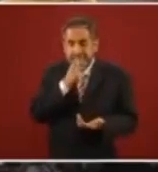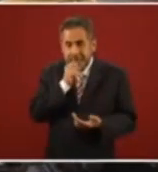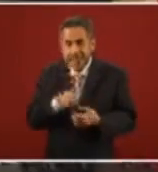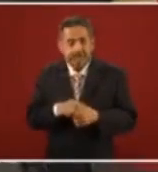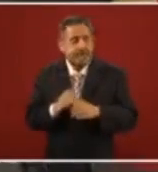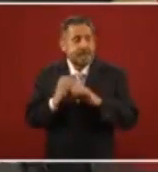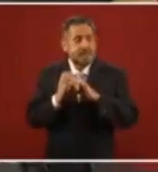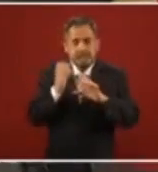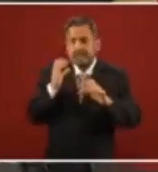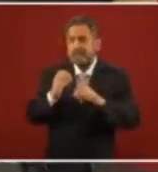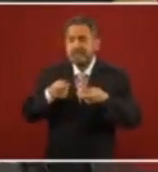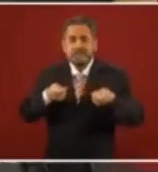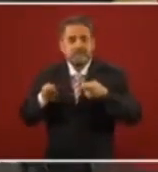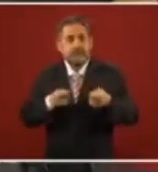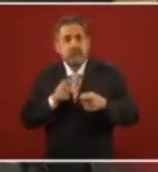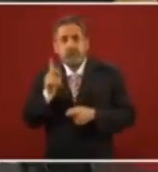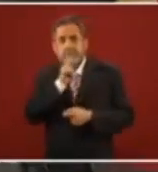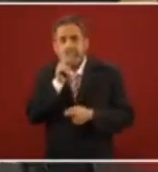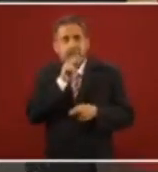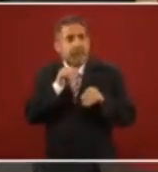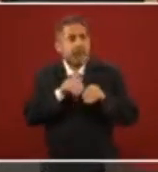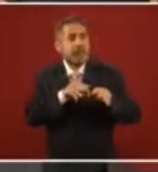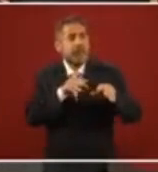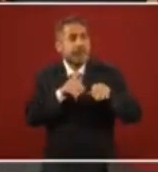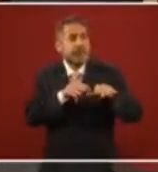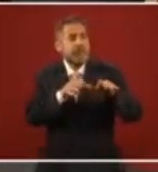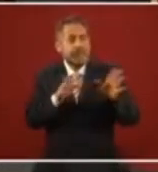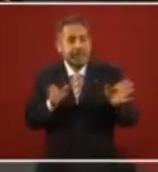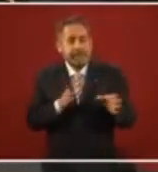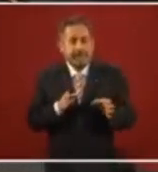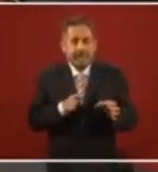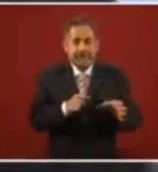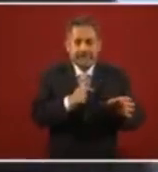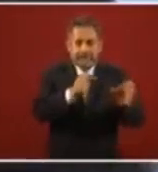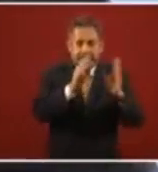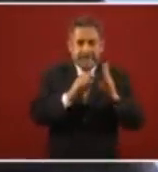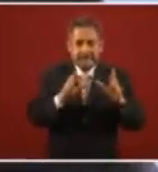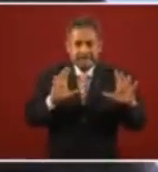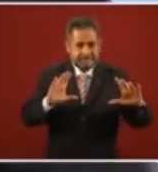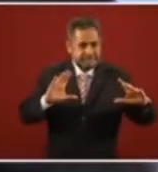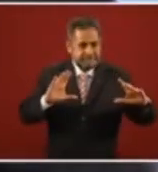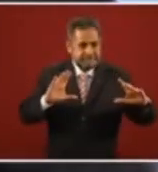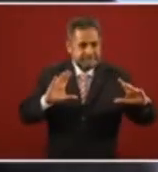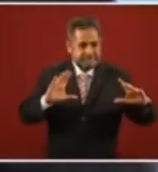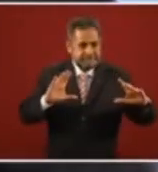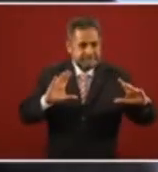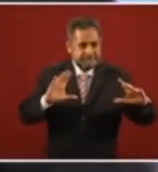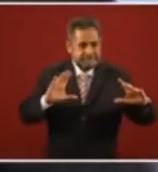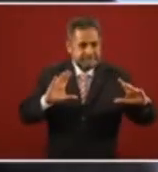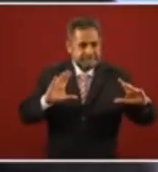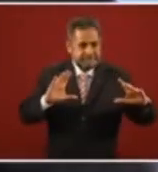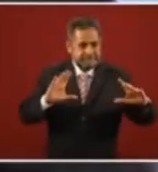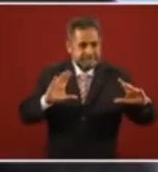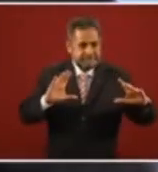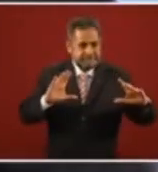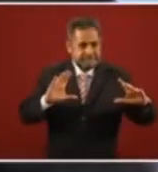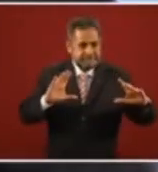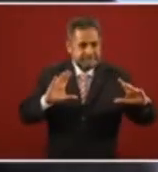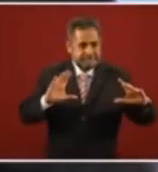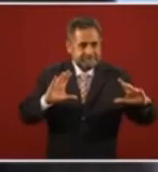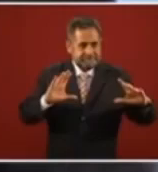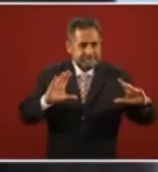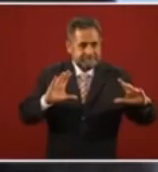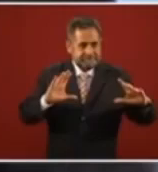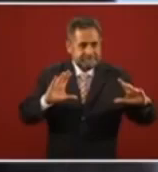...municipales, estatales... ...y del gobierno federal... ...para abrir una brecha... ...o acorralar el gas... ...y so we have to try... ...to corral